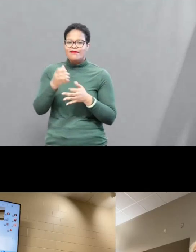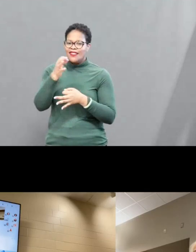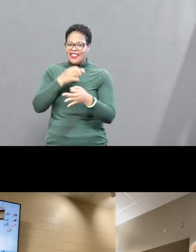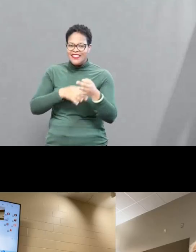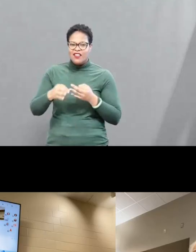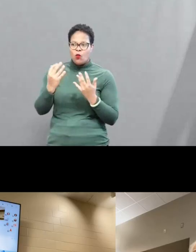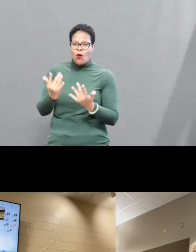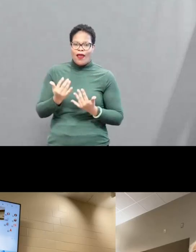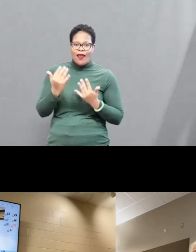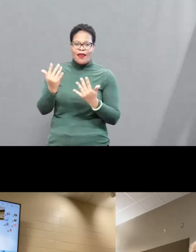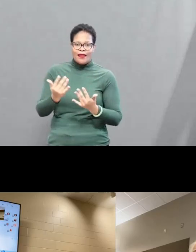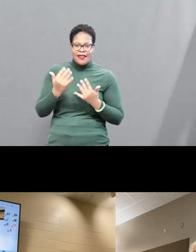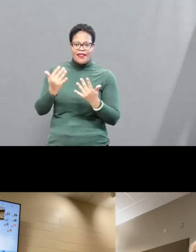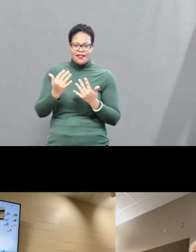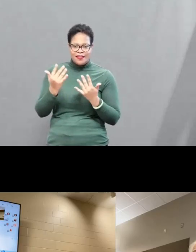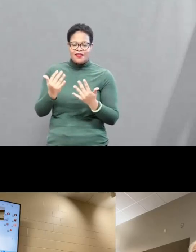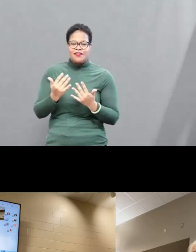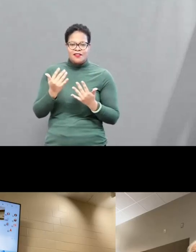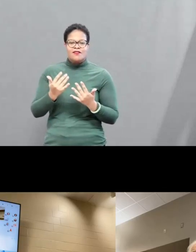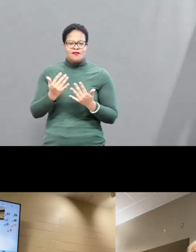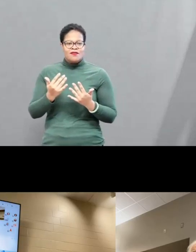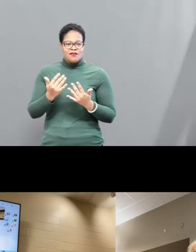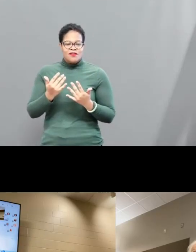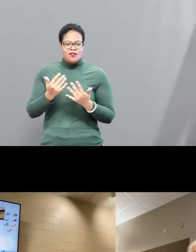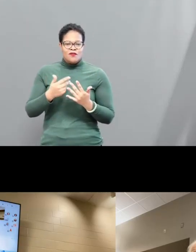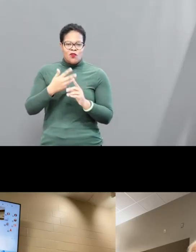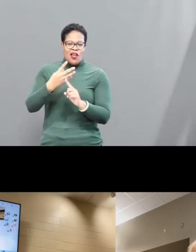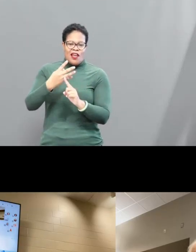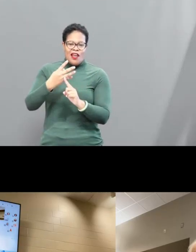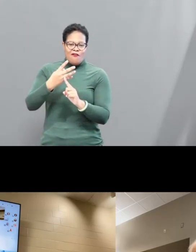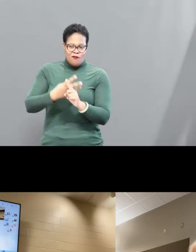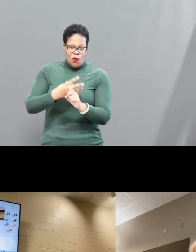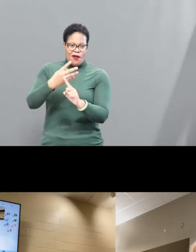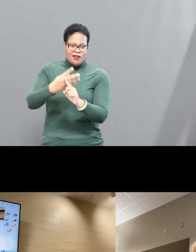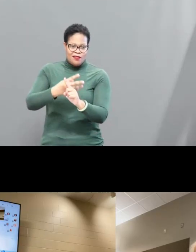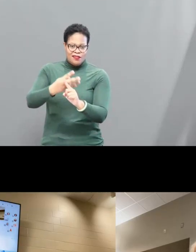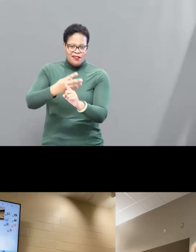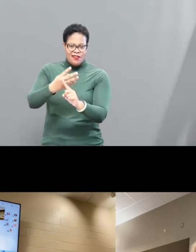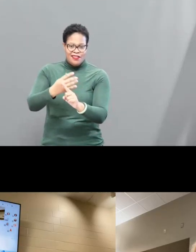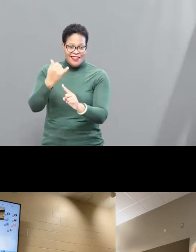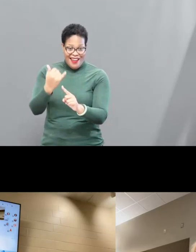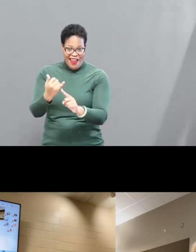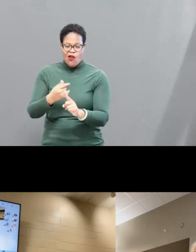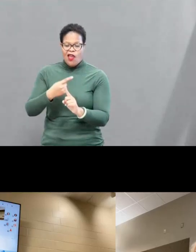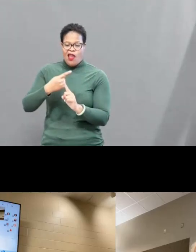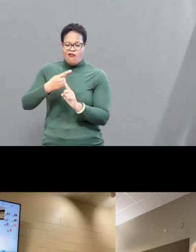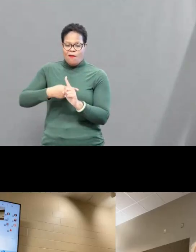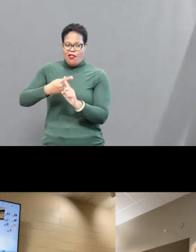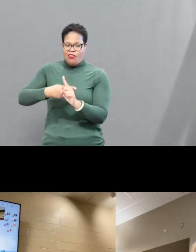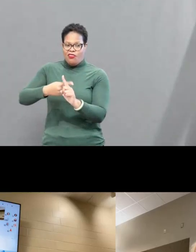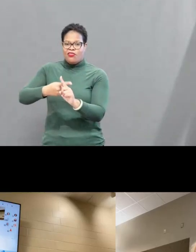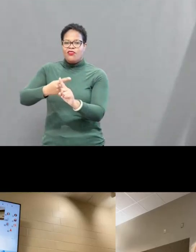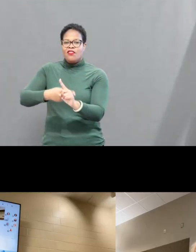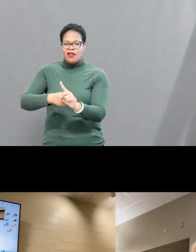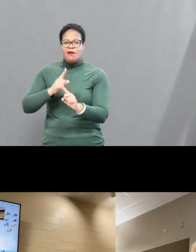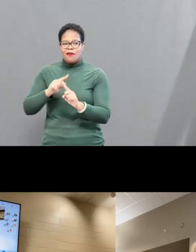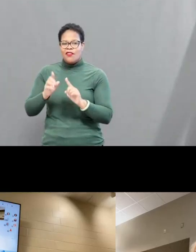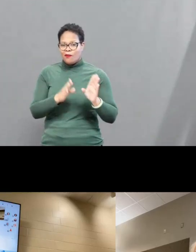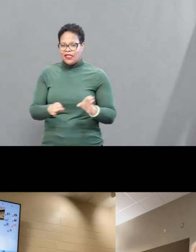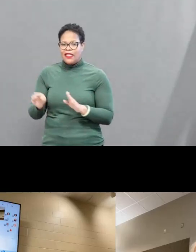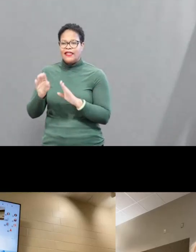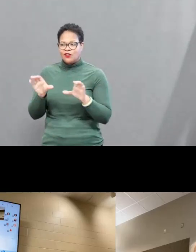instead of waiting for every 4 months to meet. But they're going to do